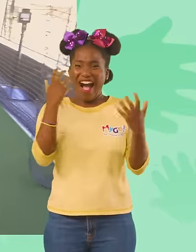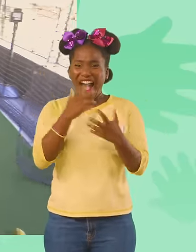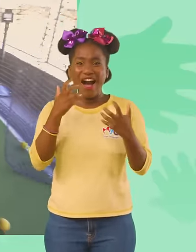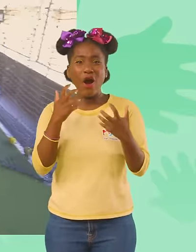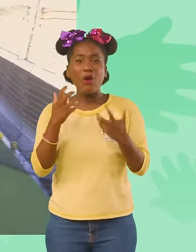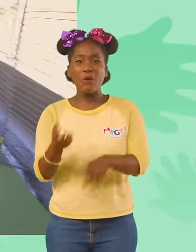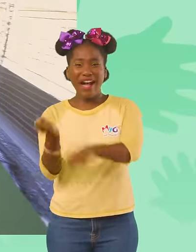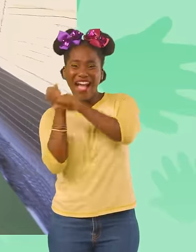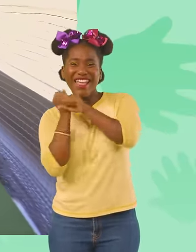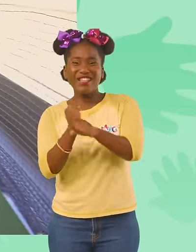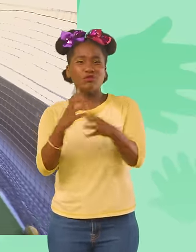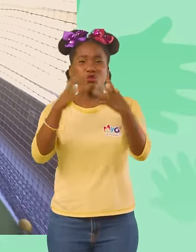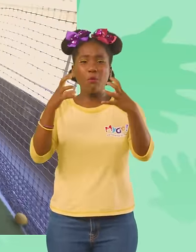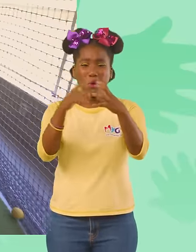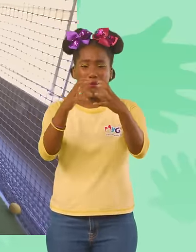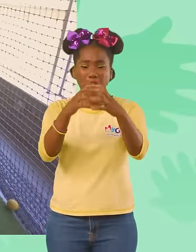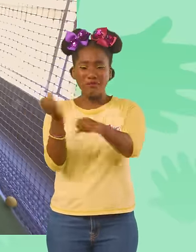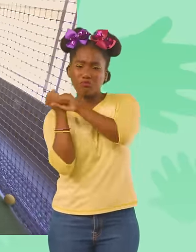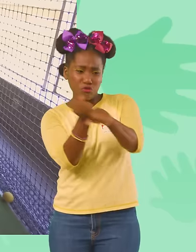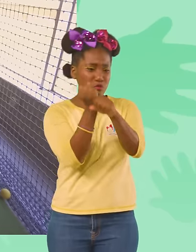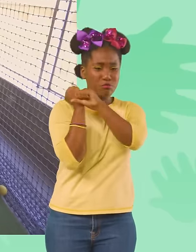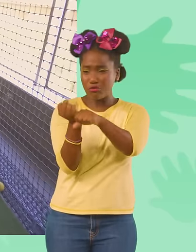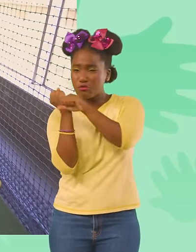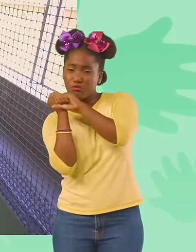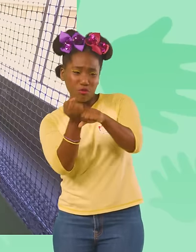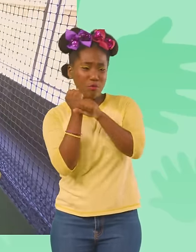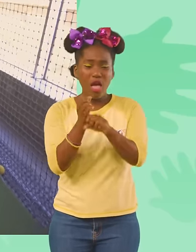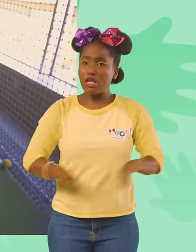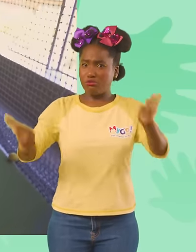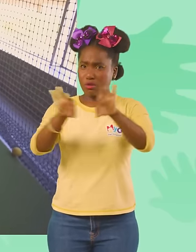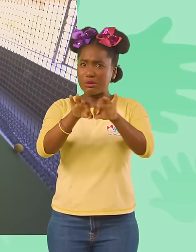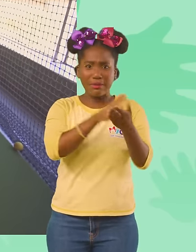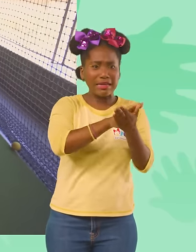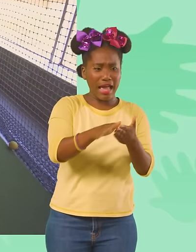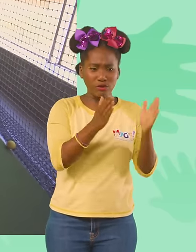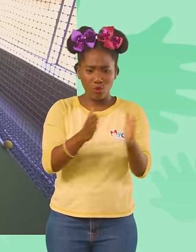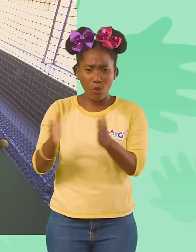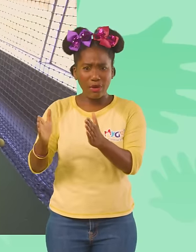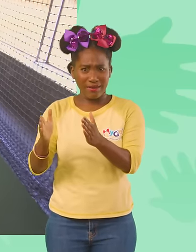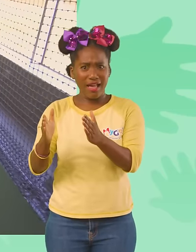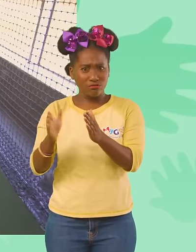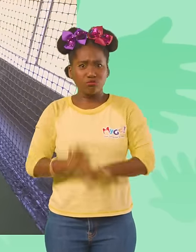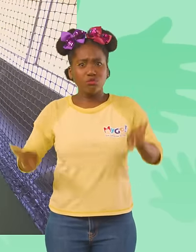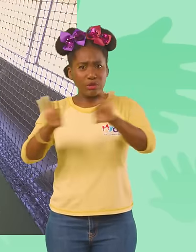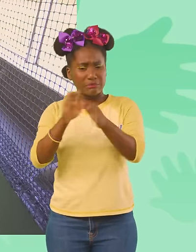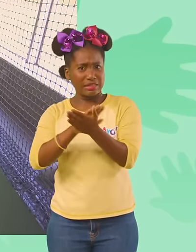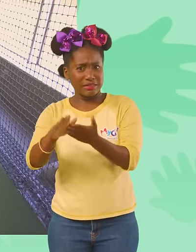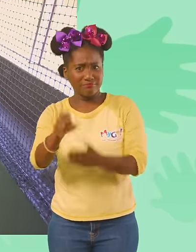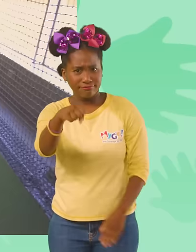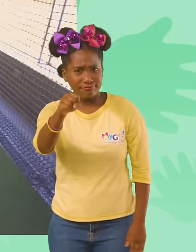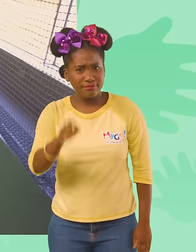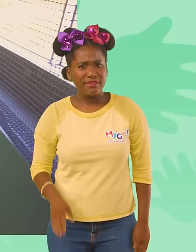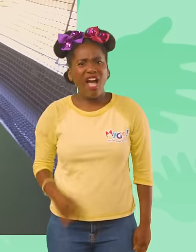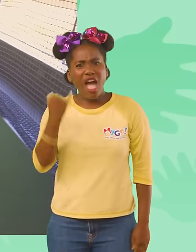so many baseballs. Okay, it's really important to be nice and organized. Stay clean. And